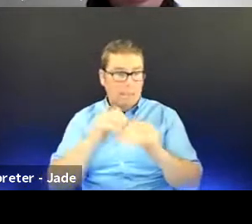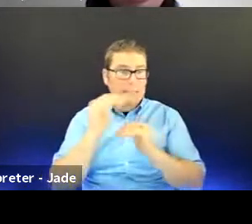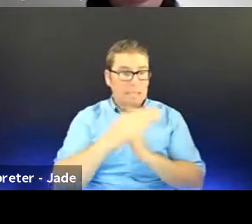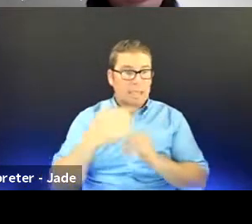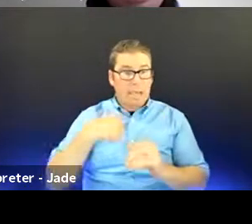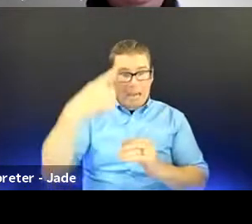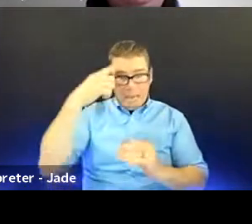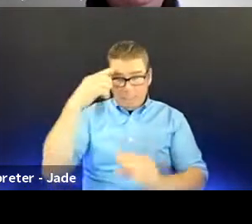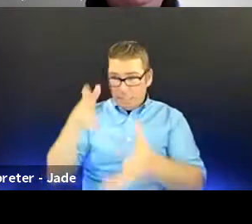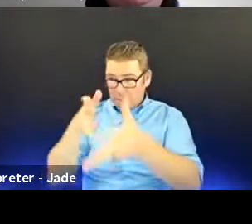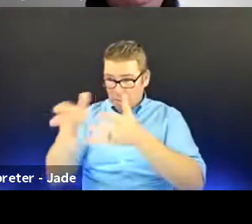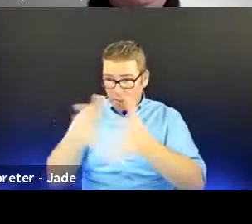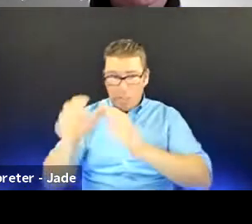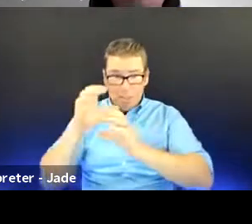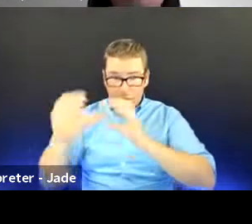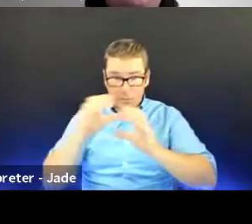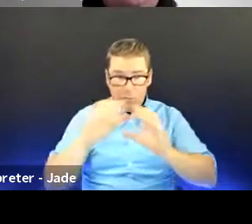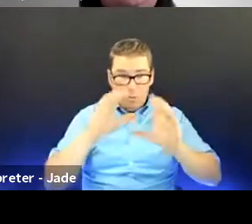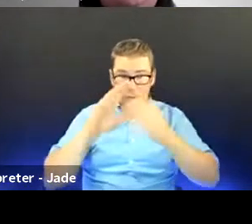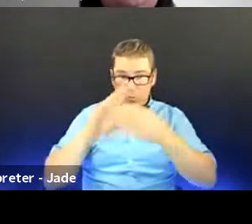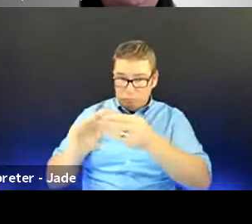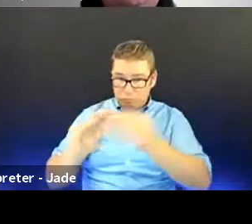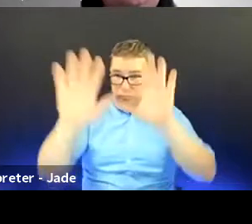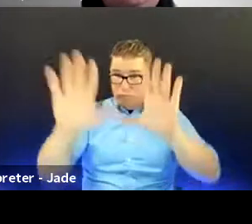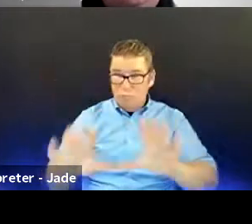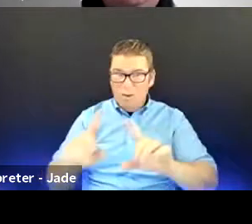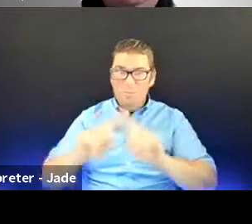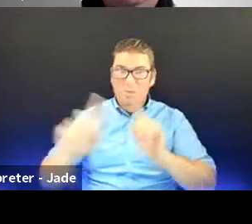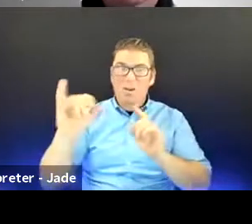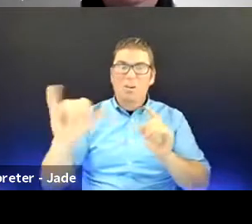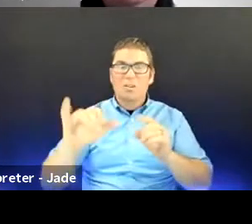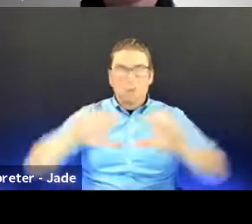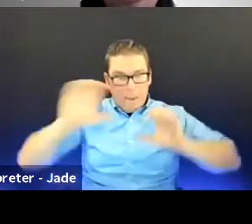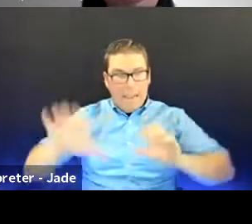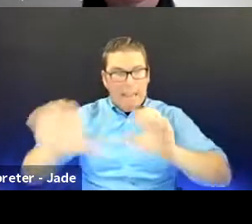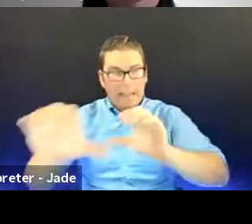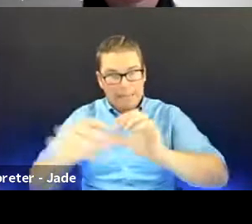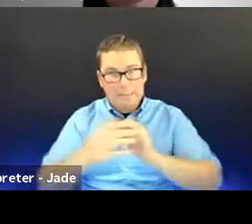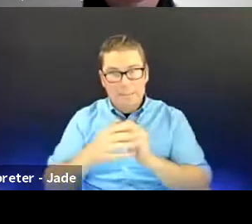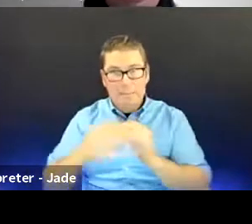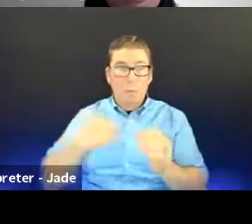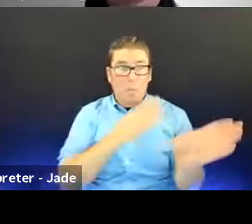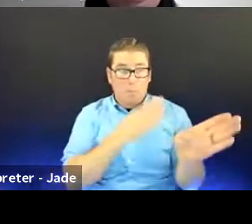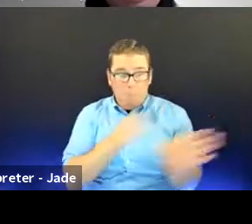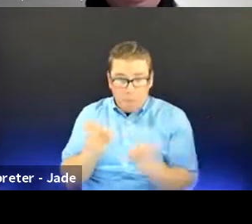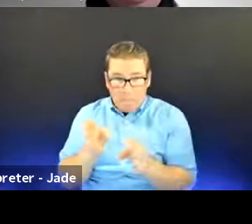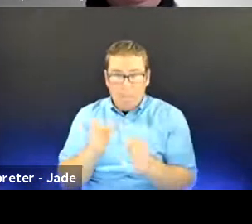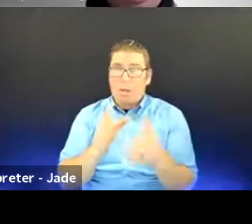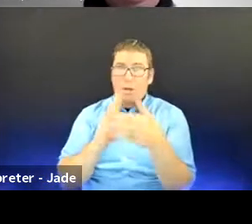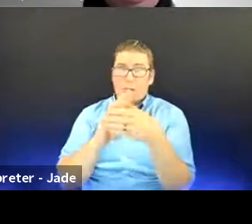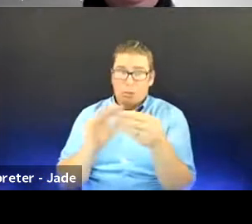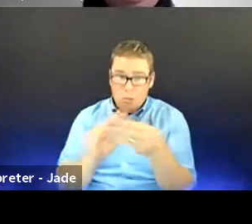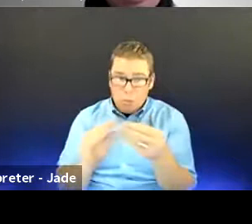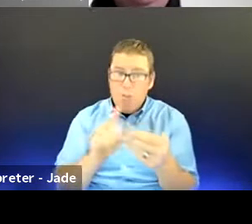action is also needed too. So we plan, we talk, but the other side is putting that into action. And that's the work that sometimes needs to be